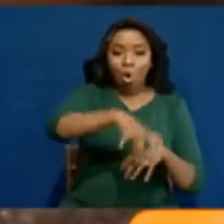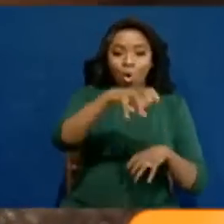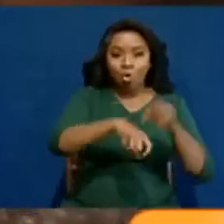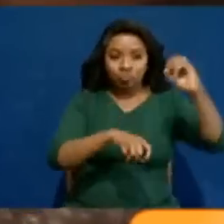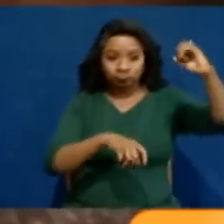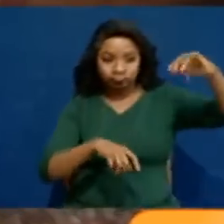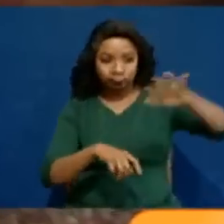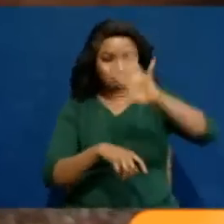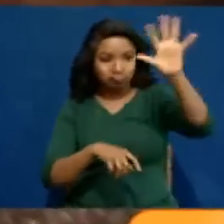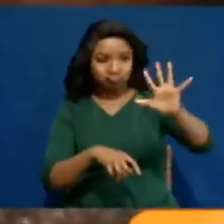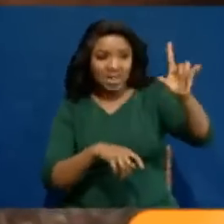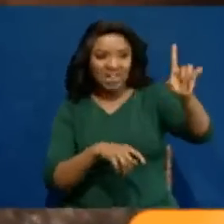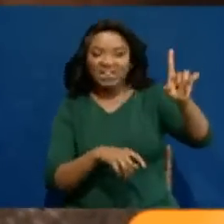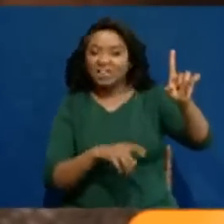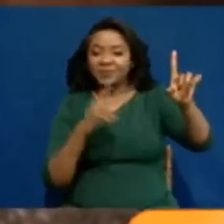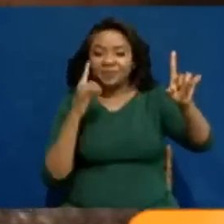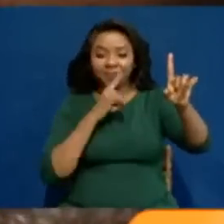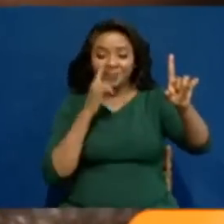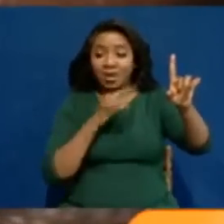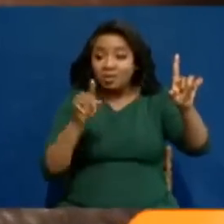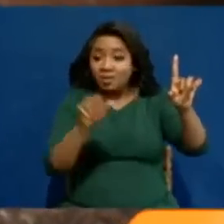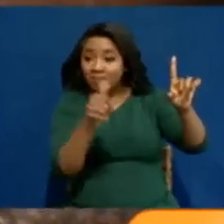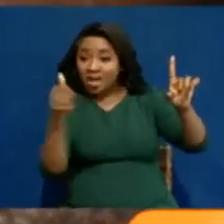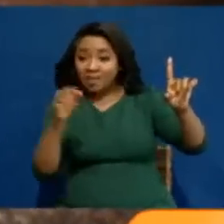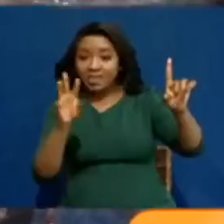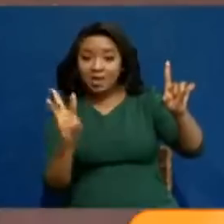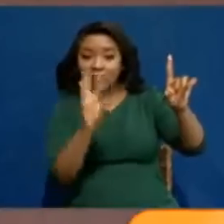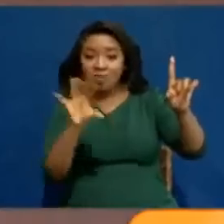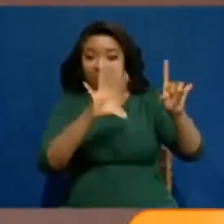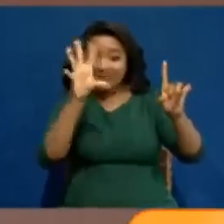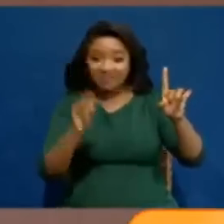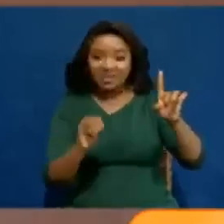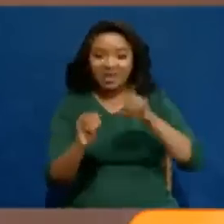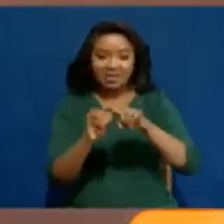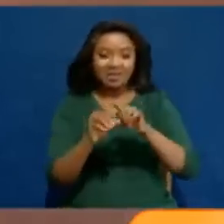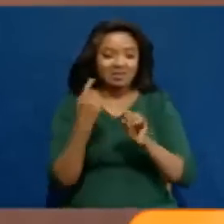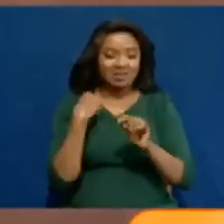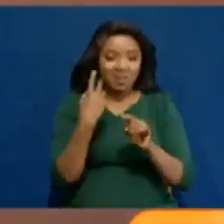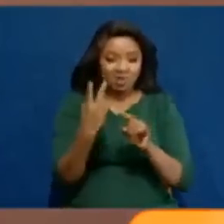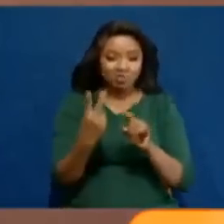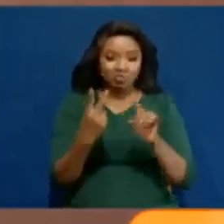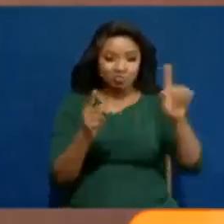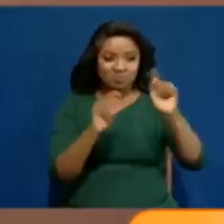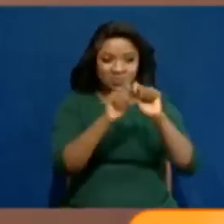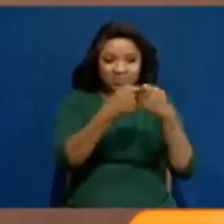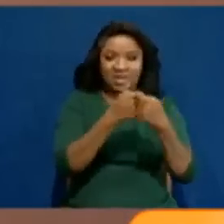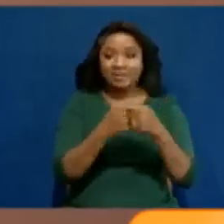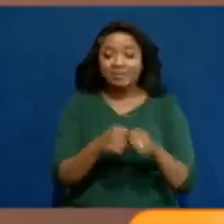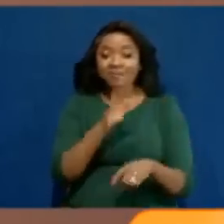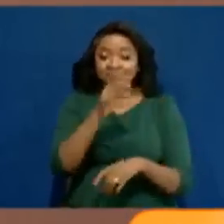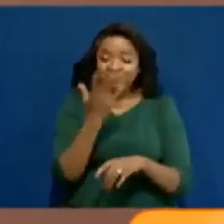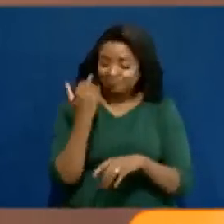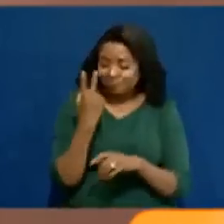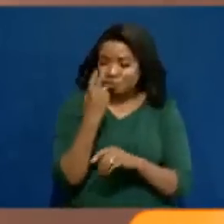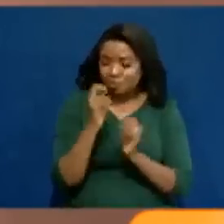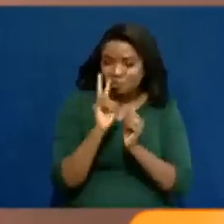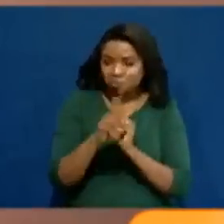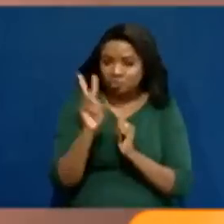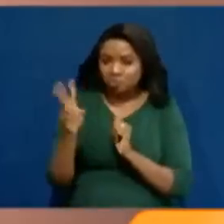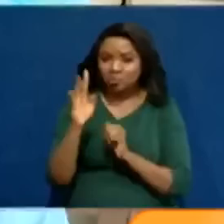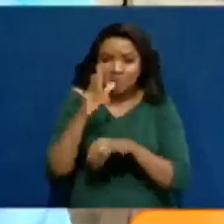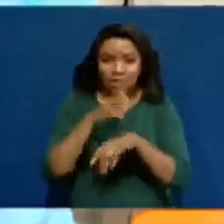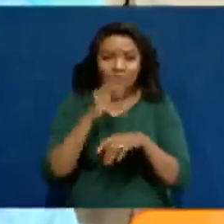more dangerous than Clade 2, mainly found in West Africa. The milder one caused the global outbreak in 2022 that